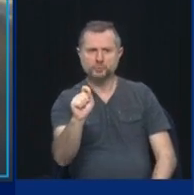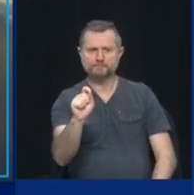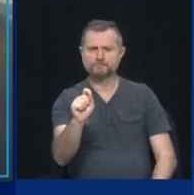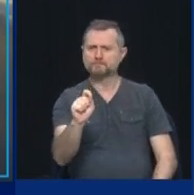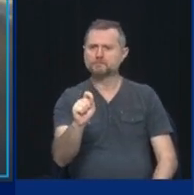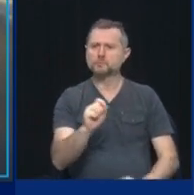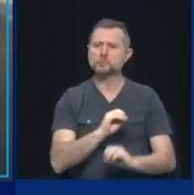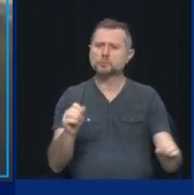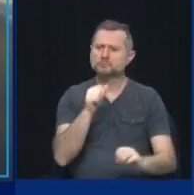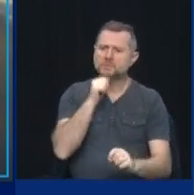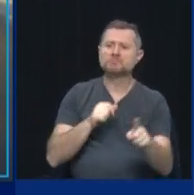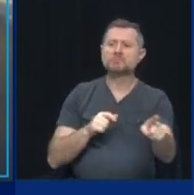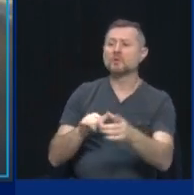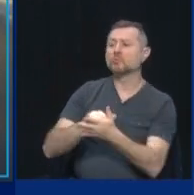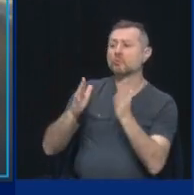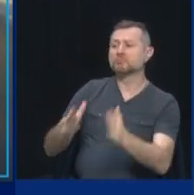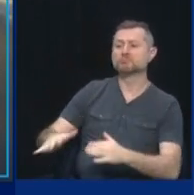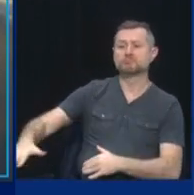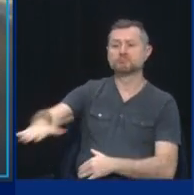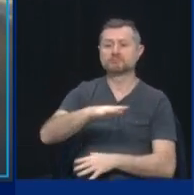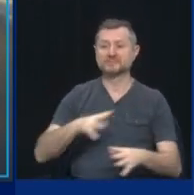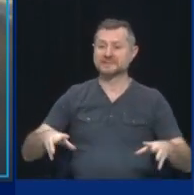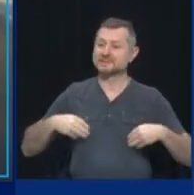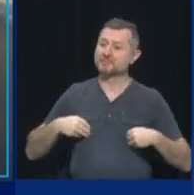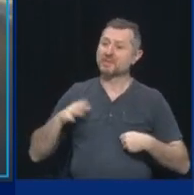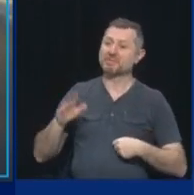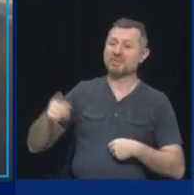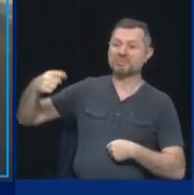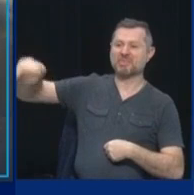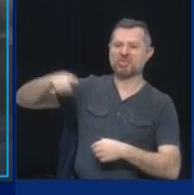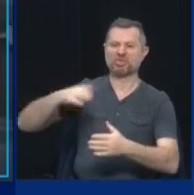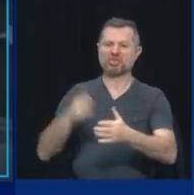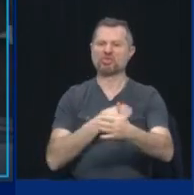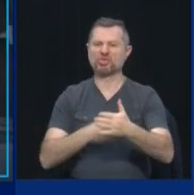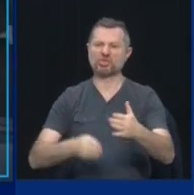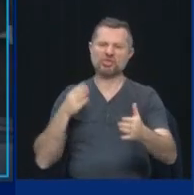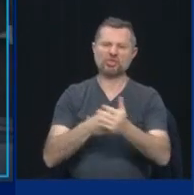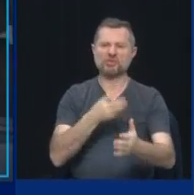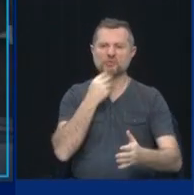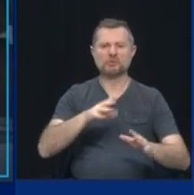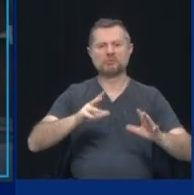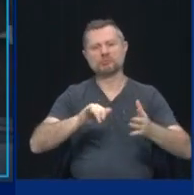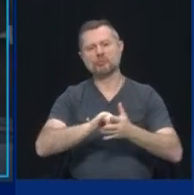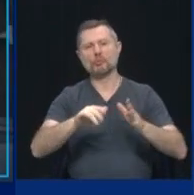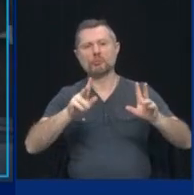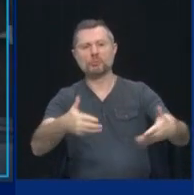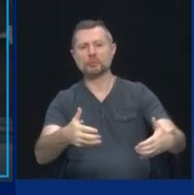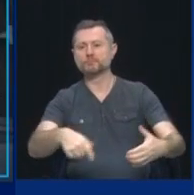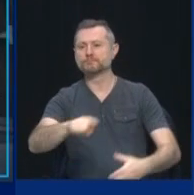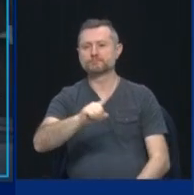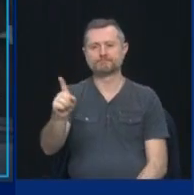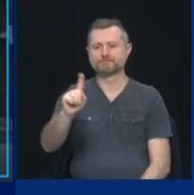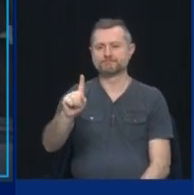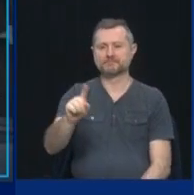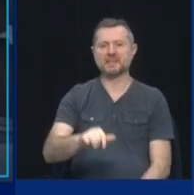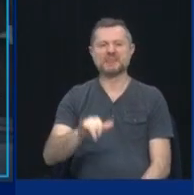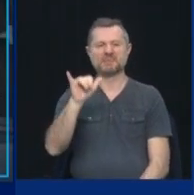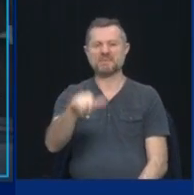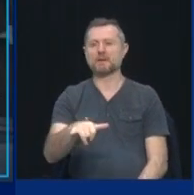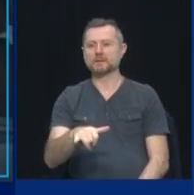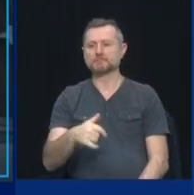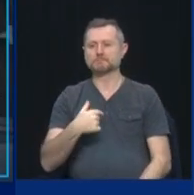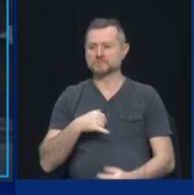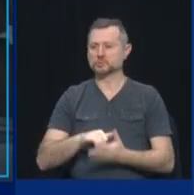any tolerance for discrimination against any other New Yorker. And that's what makes New York special. We're going to